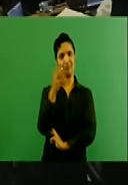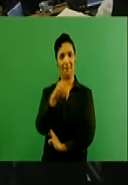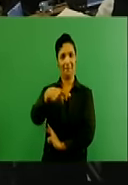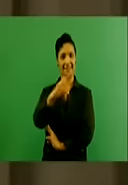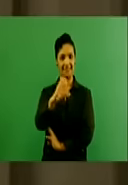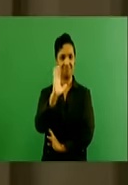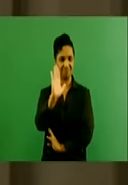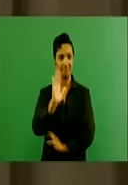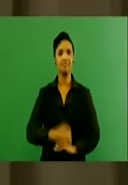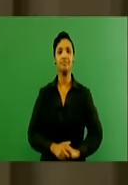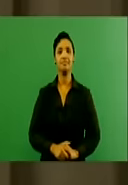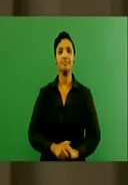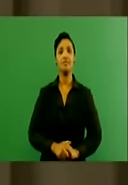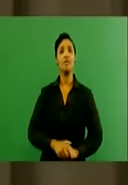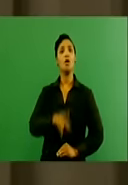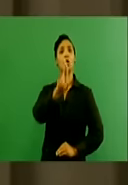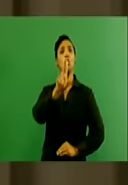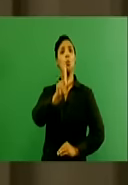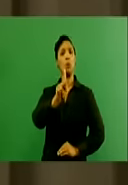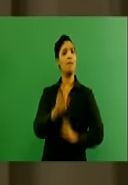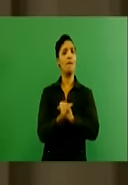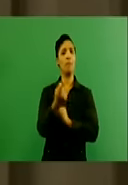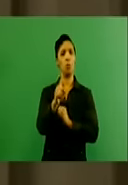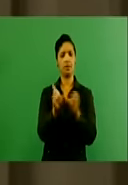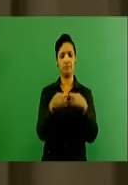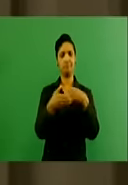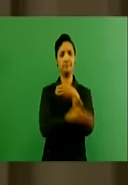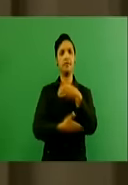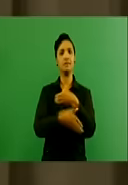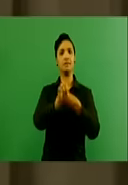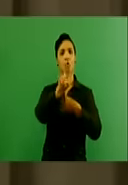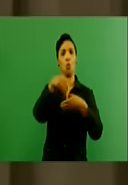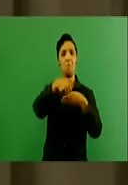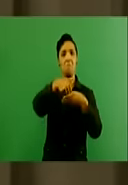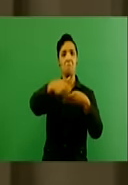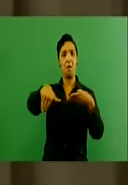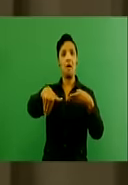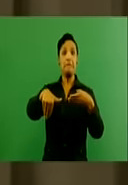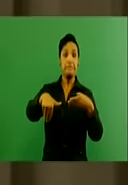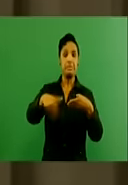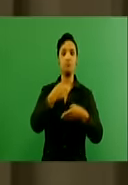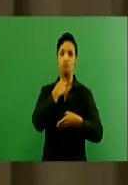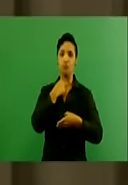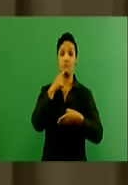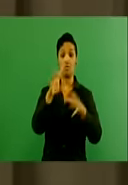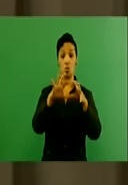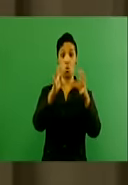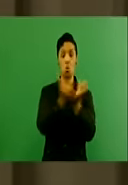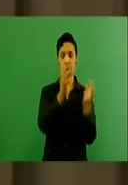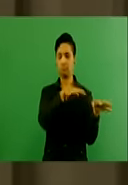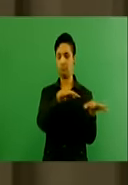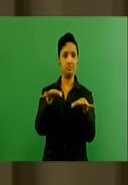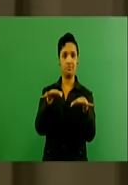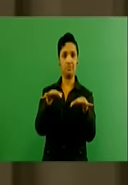The UK vote to leave the European Union has dominated the global landscape in the past